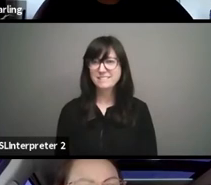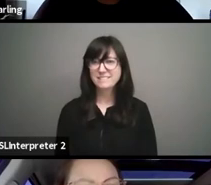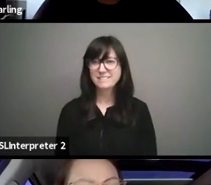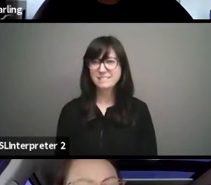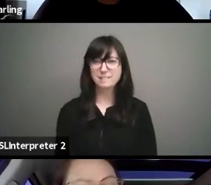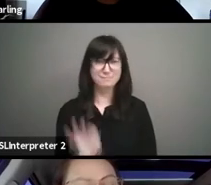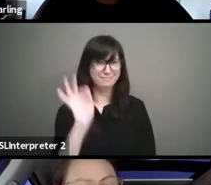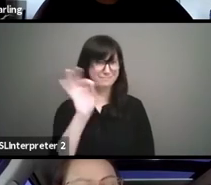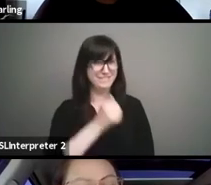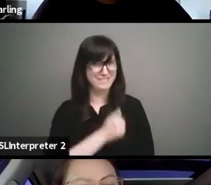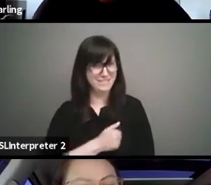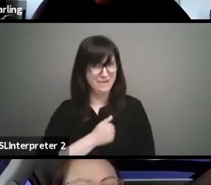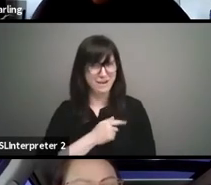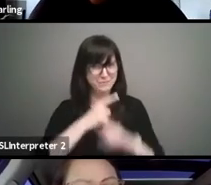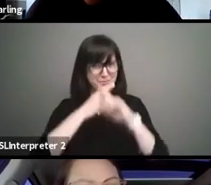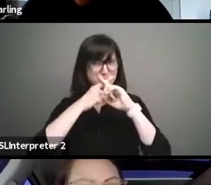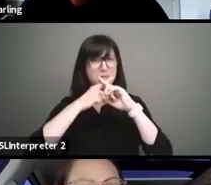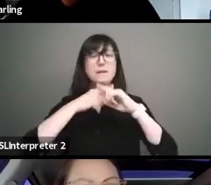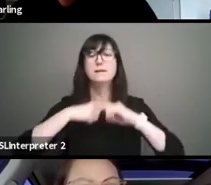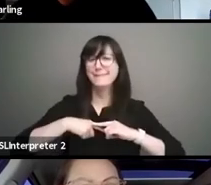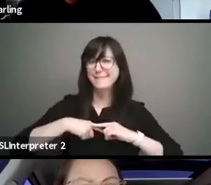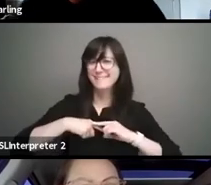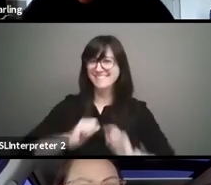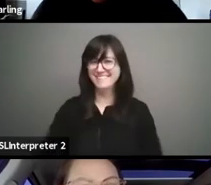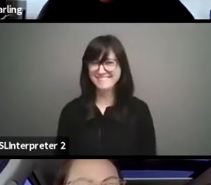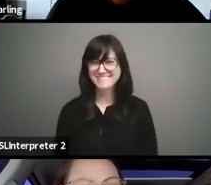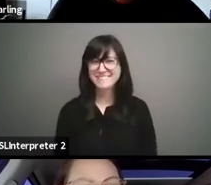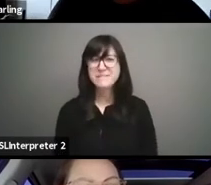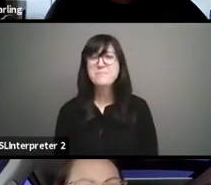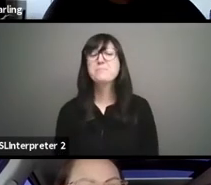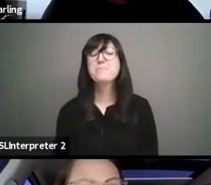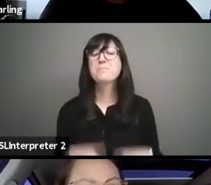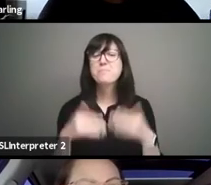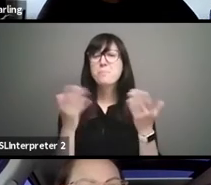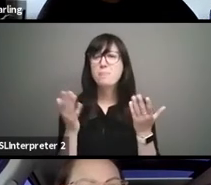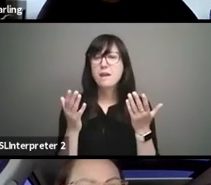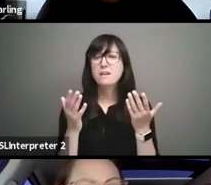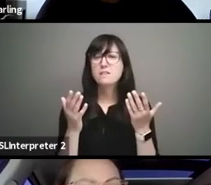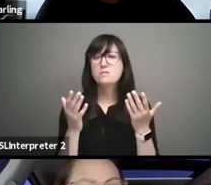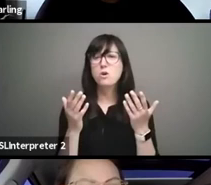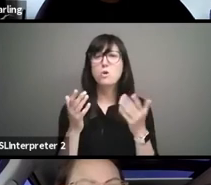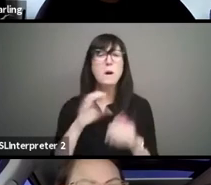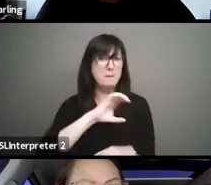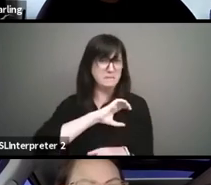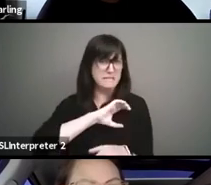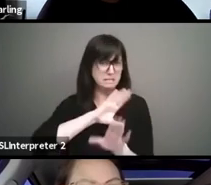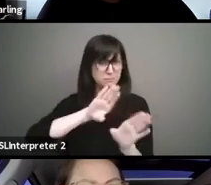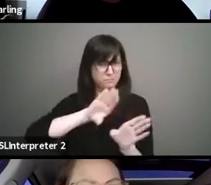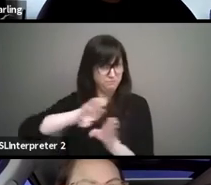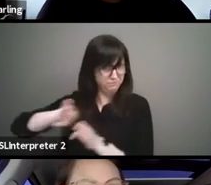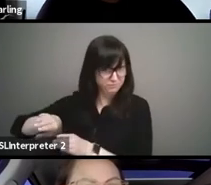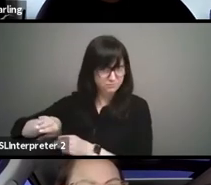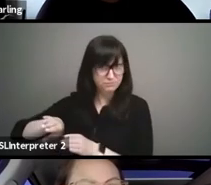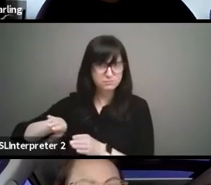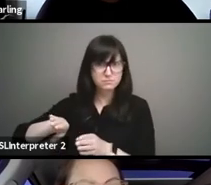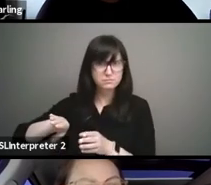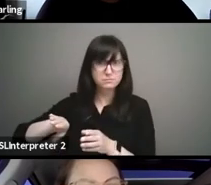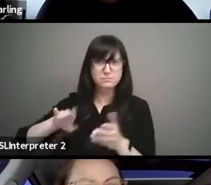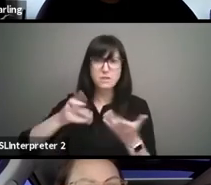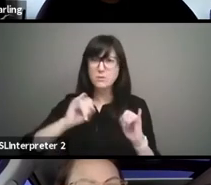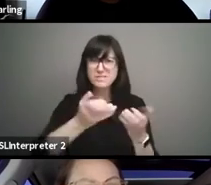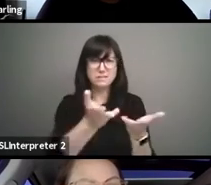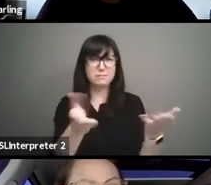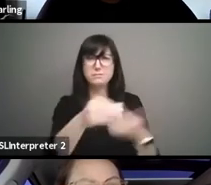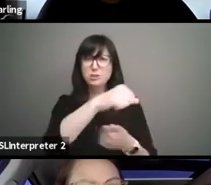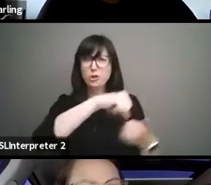There we go. Sorry, I was muted. So I want to talk about, so after the police, we still have each other.